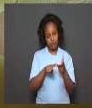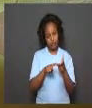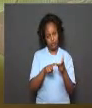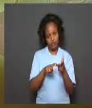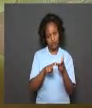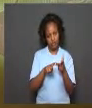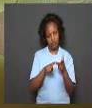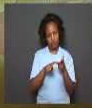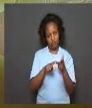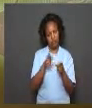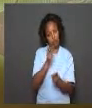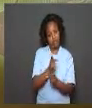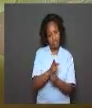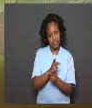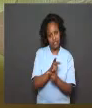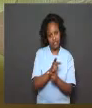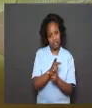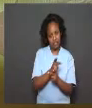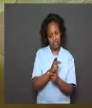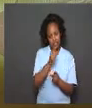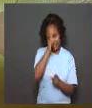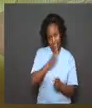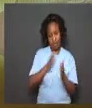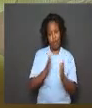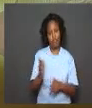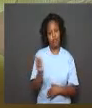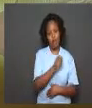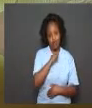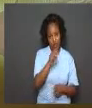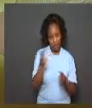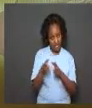be protected against inhuman treatment.